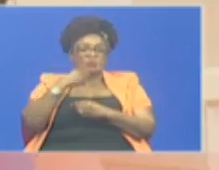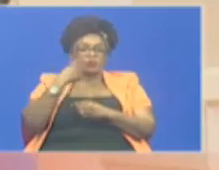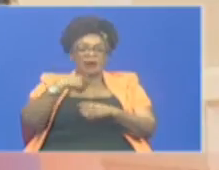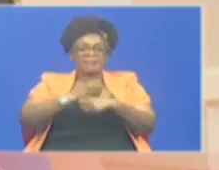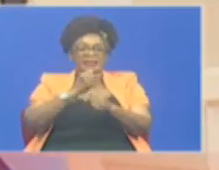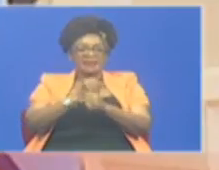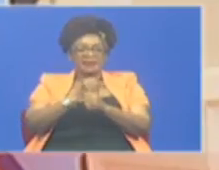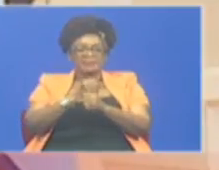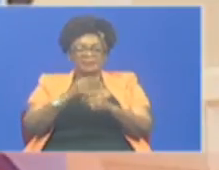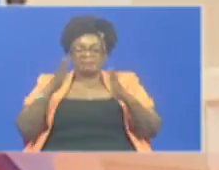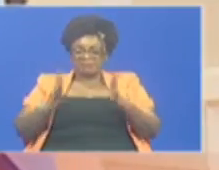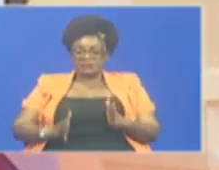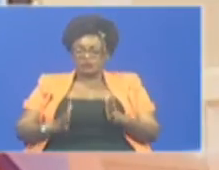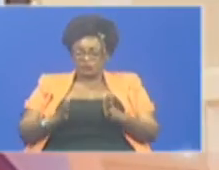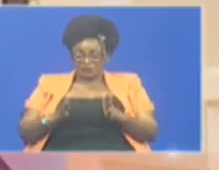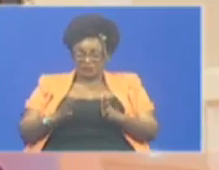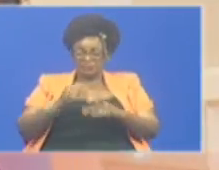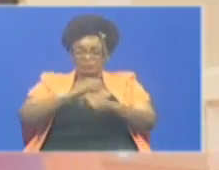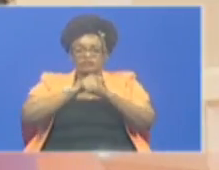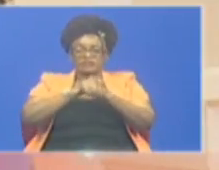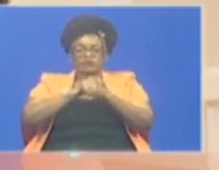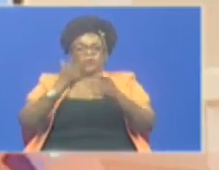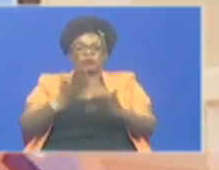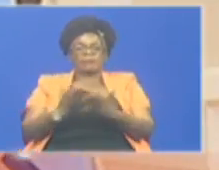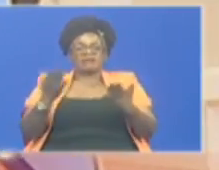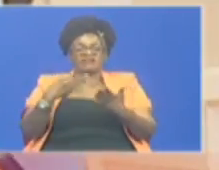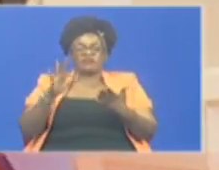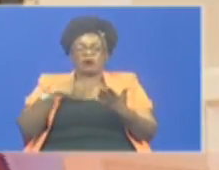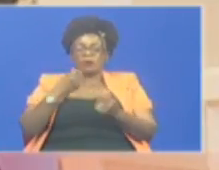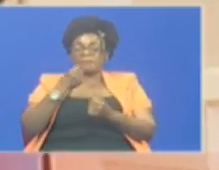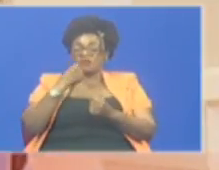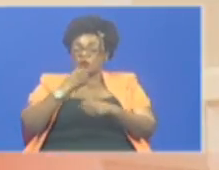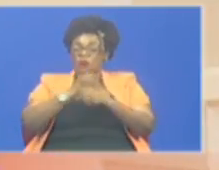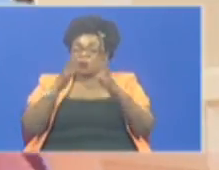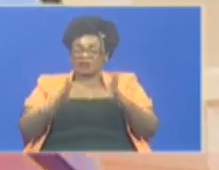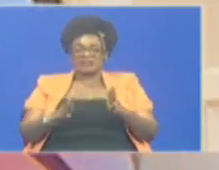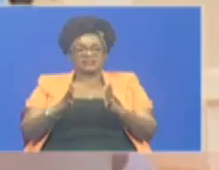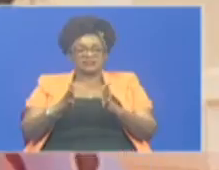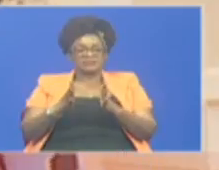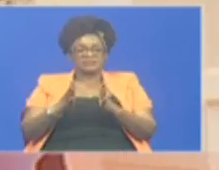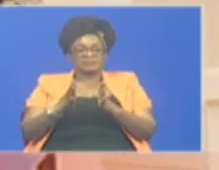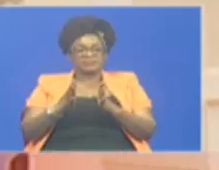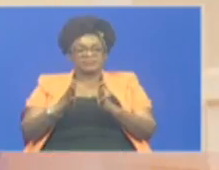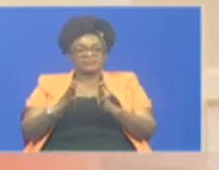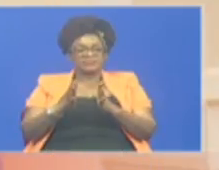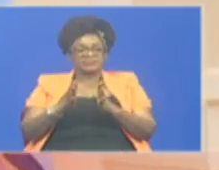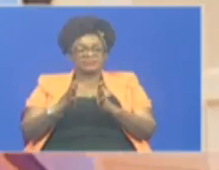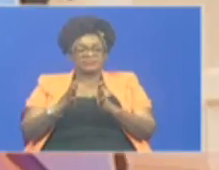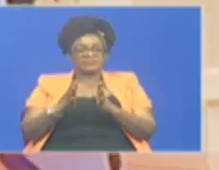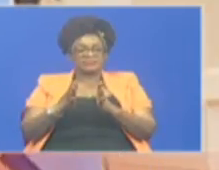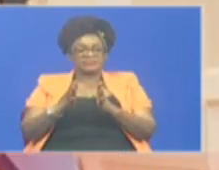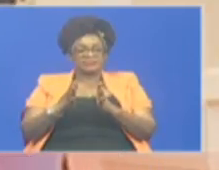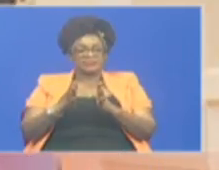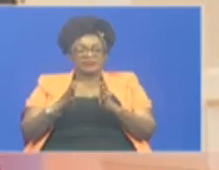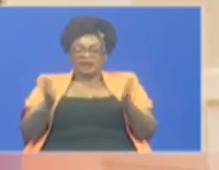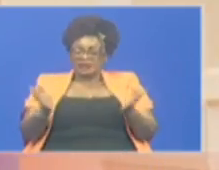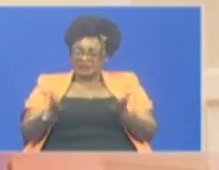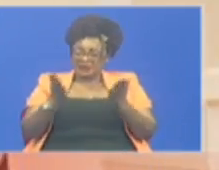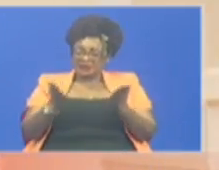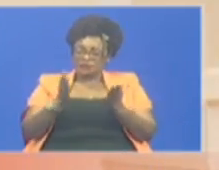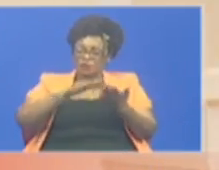the personal protection equipment for our medical workers on the front line. I encourage all